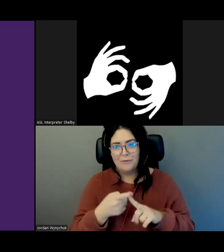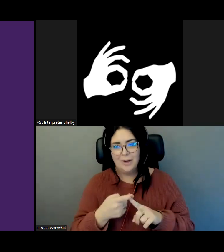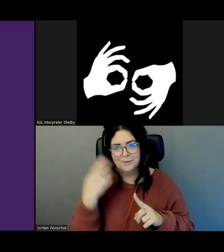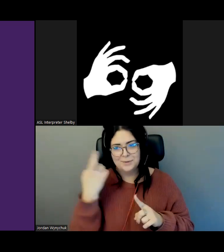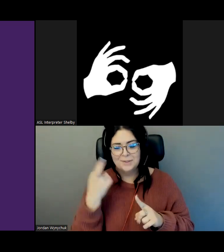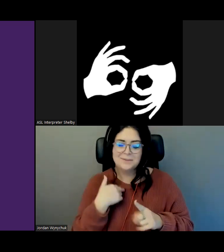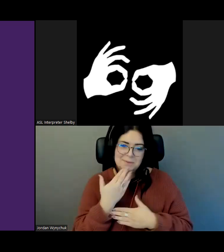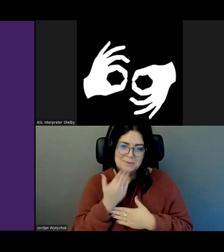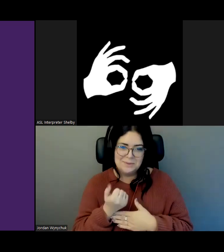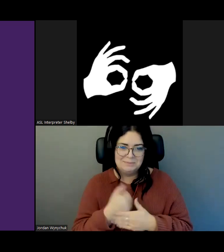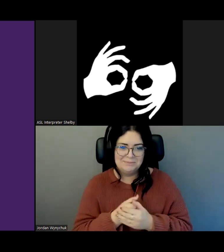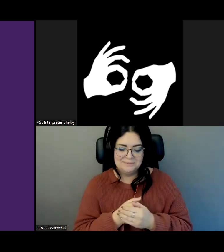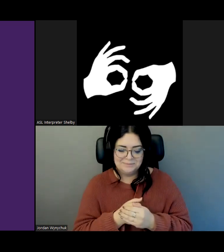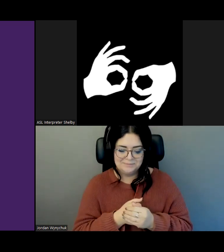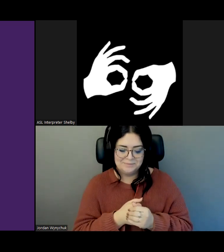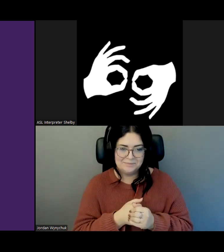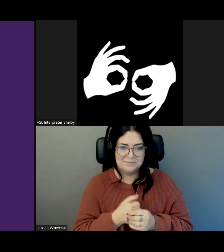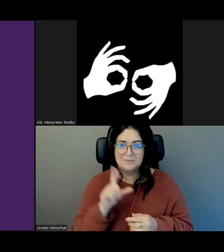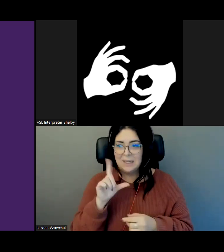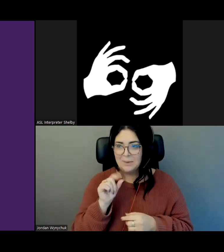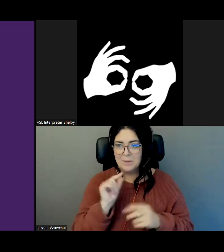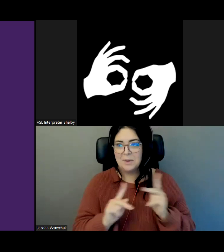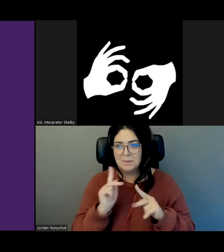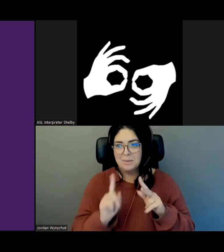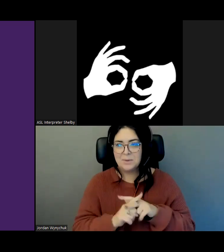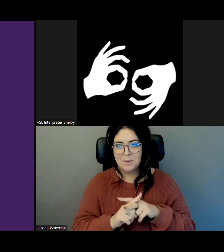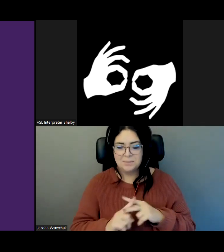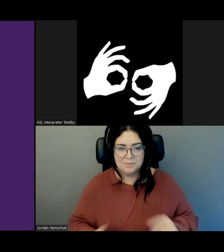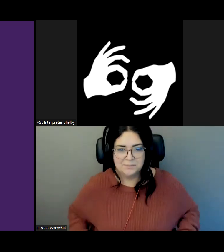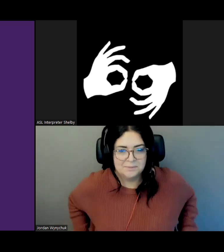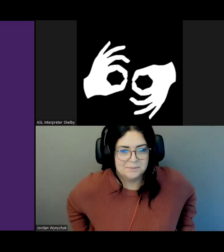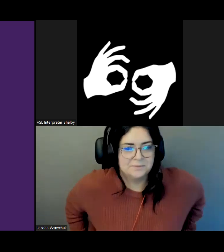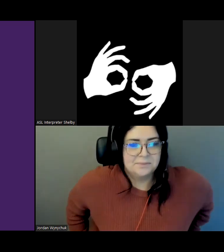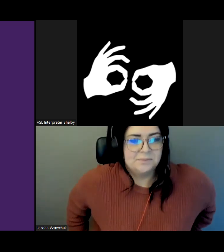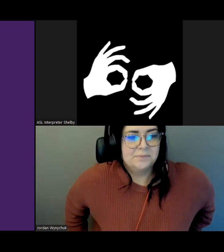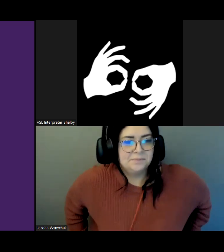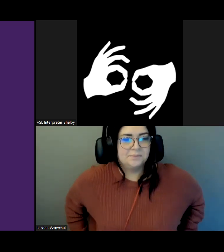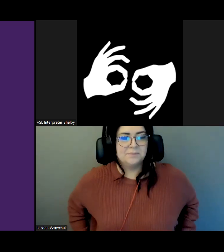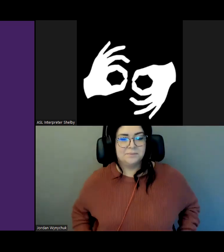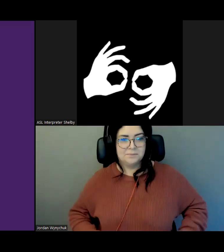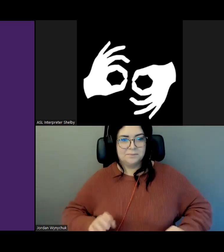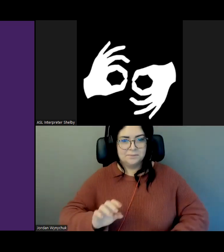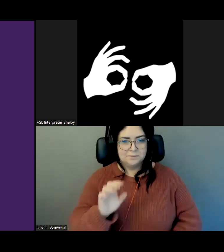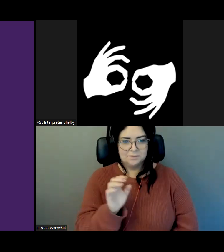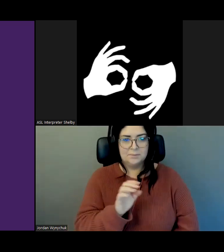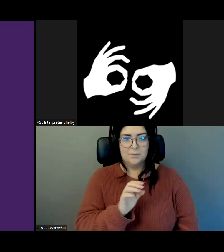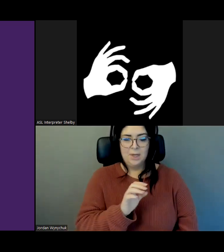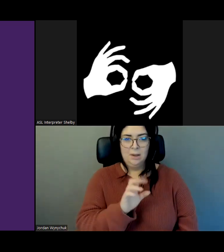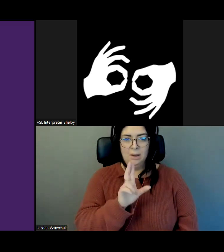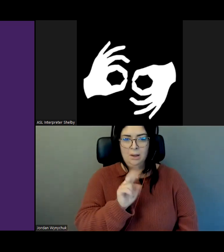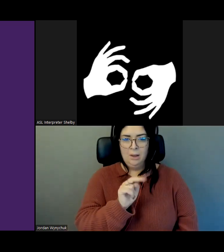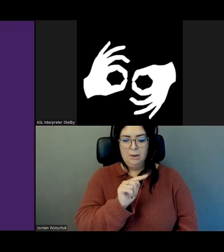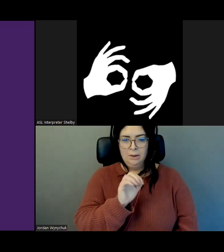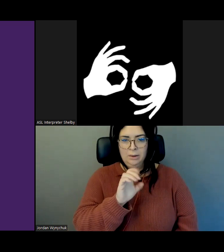really sweet. We had 20 people show up for that. The Untold History of Queer Persecution in